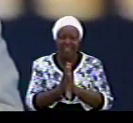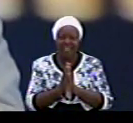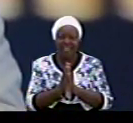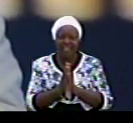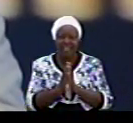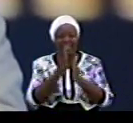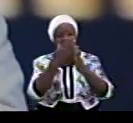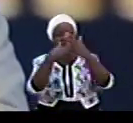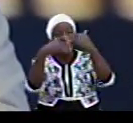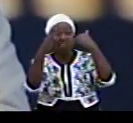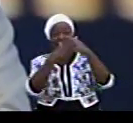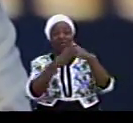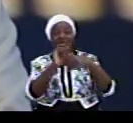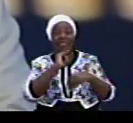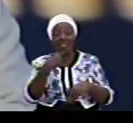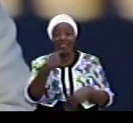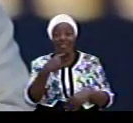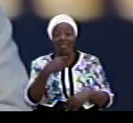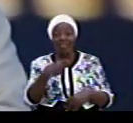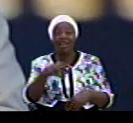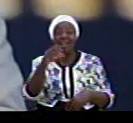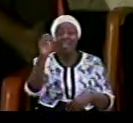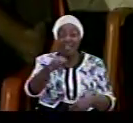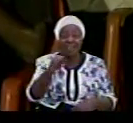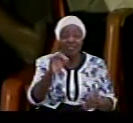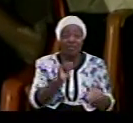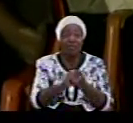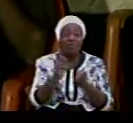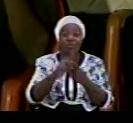Heaven is saying yes to your request.